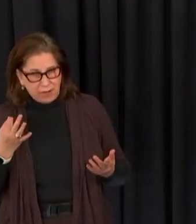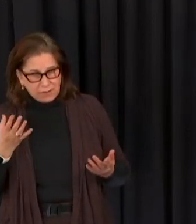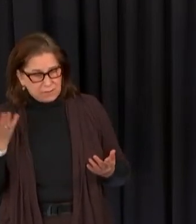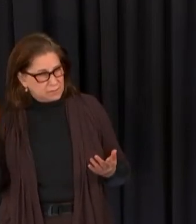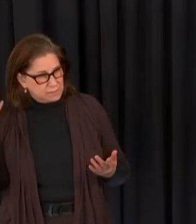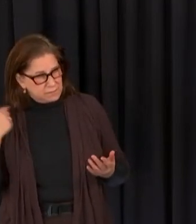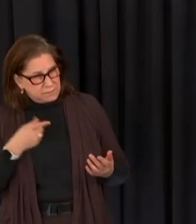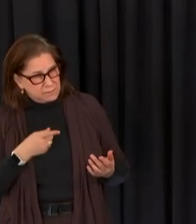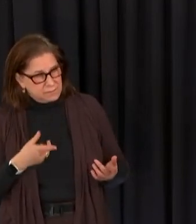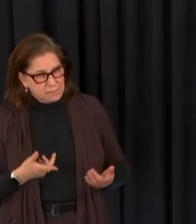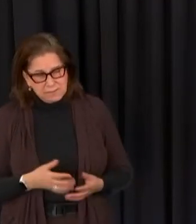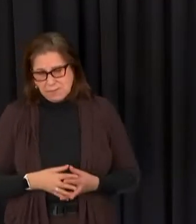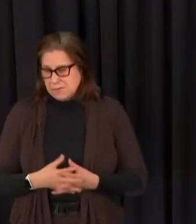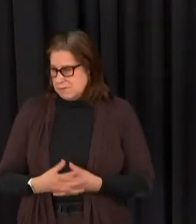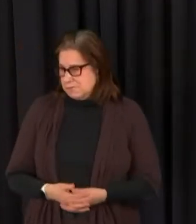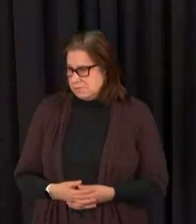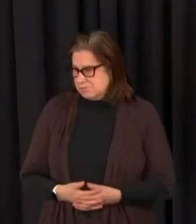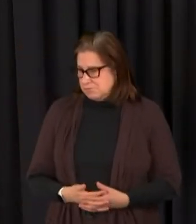trying to figure out.